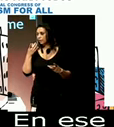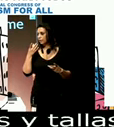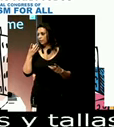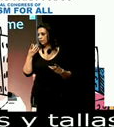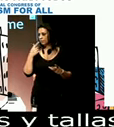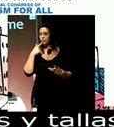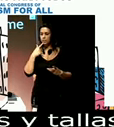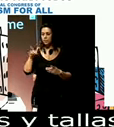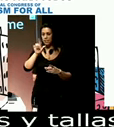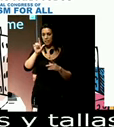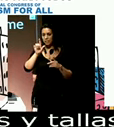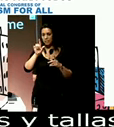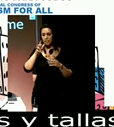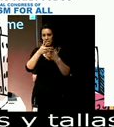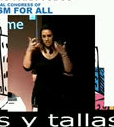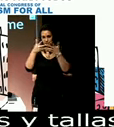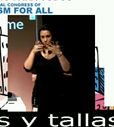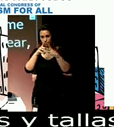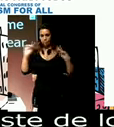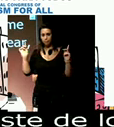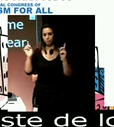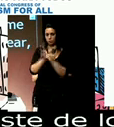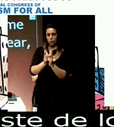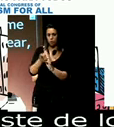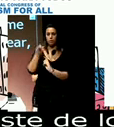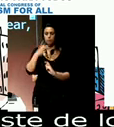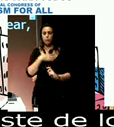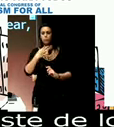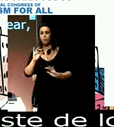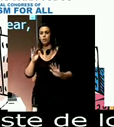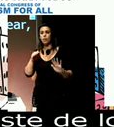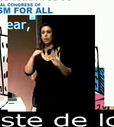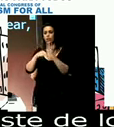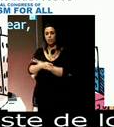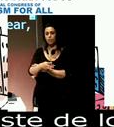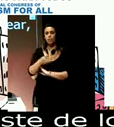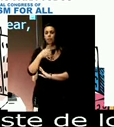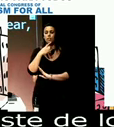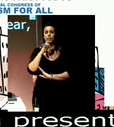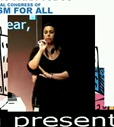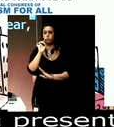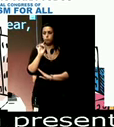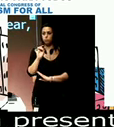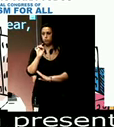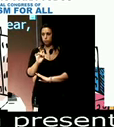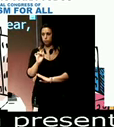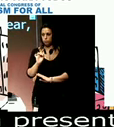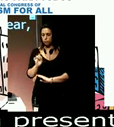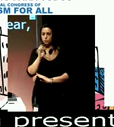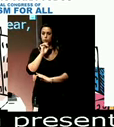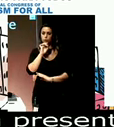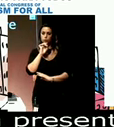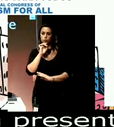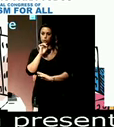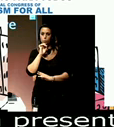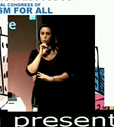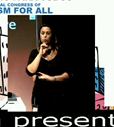clear. The presentation must be simplified. We must have access to different options